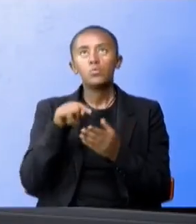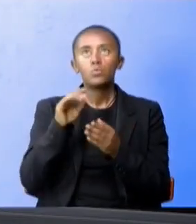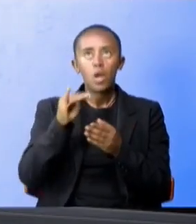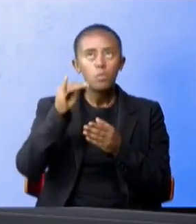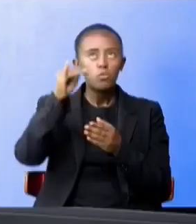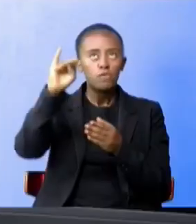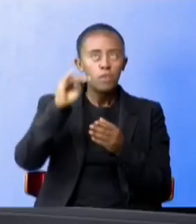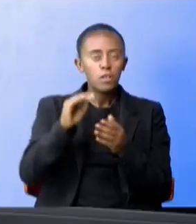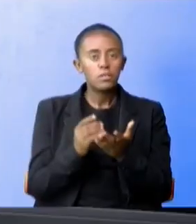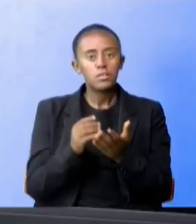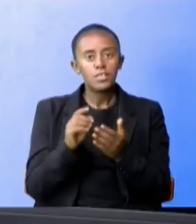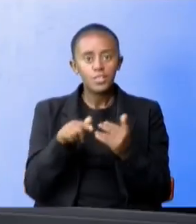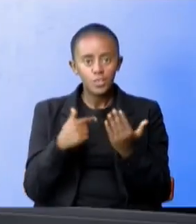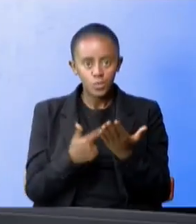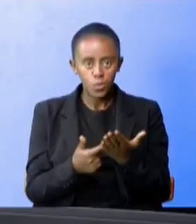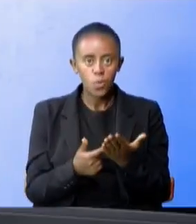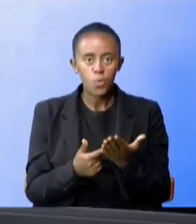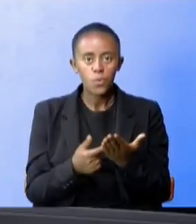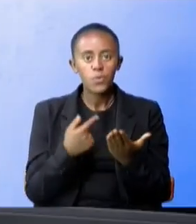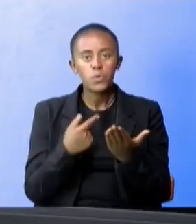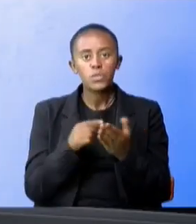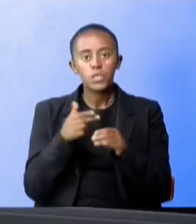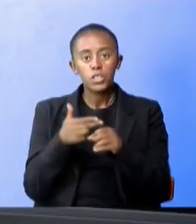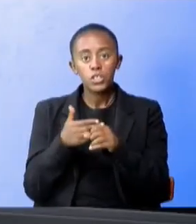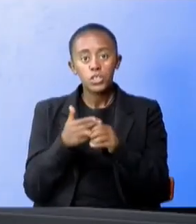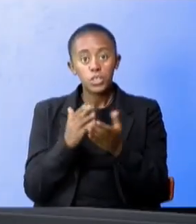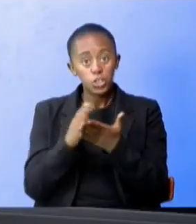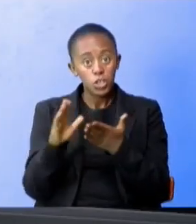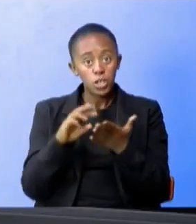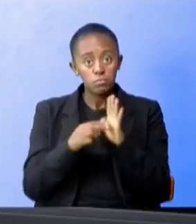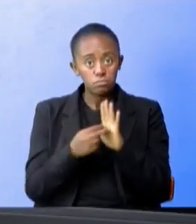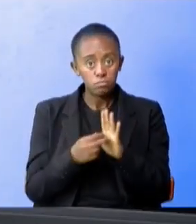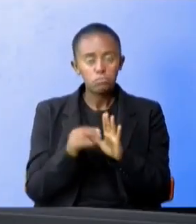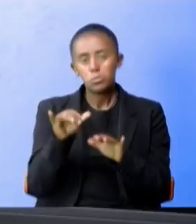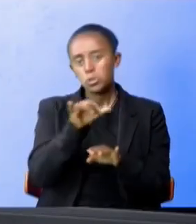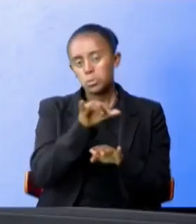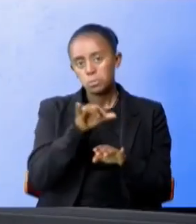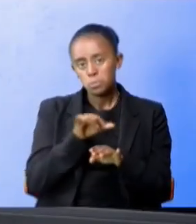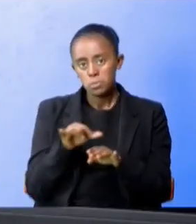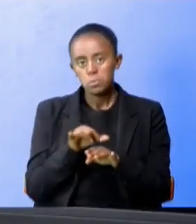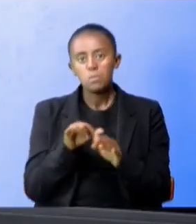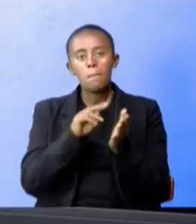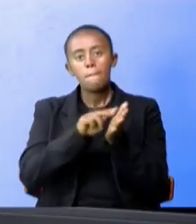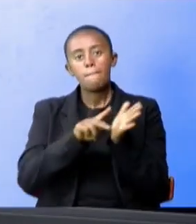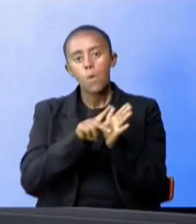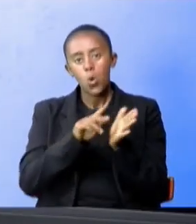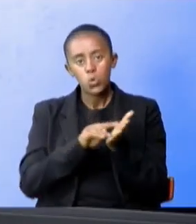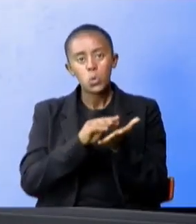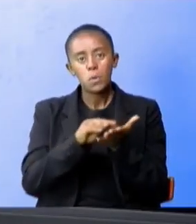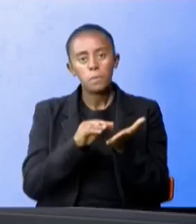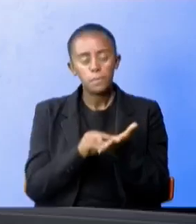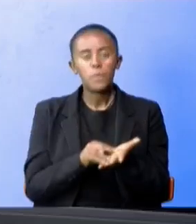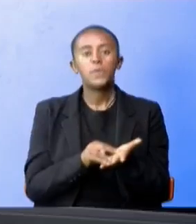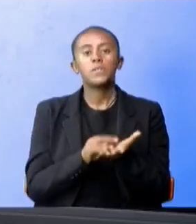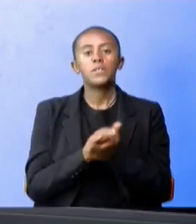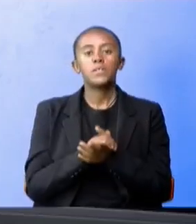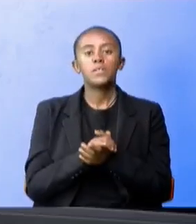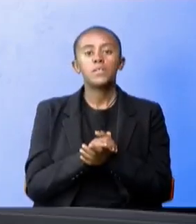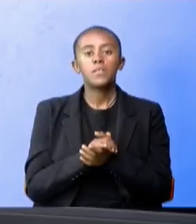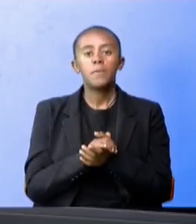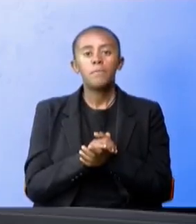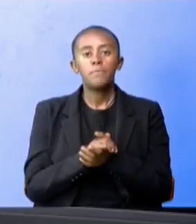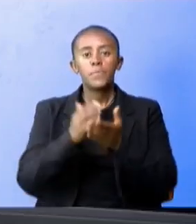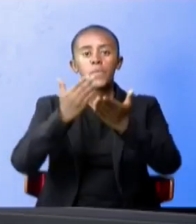atmosphere. So discharge, on the other hand, is also similar to poisonous, emit poisonous.